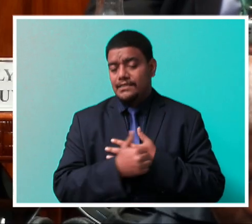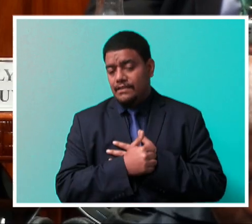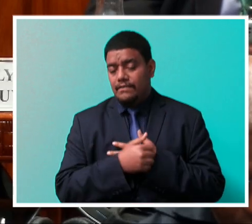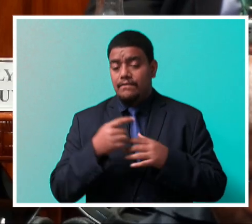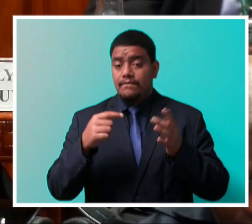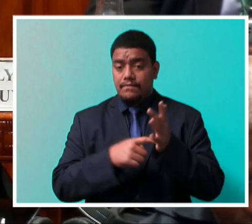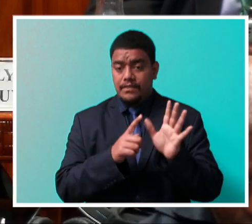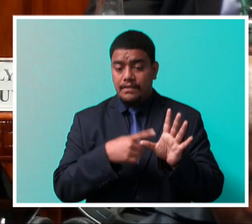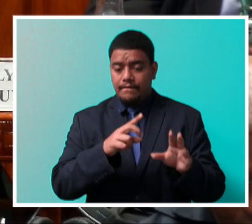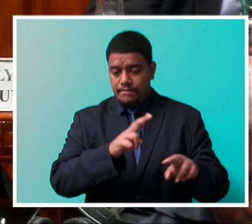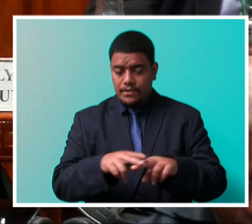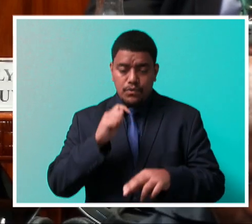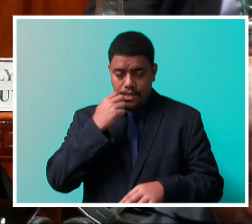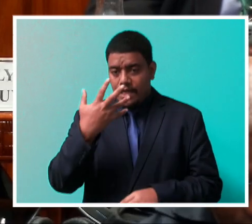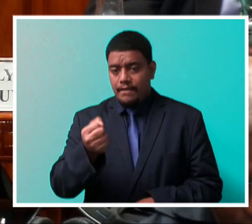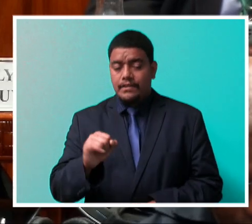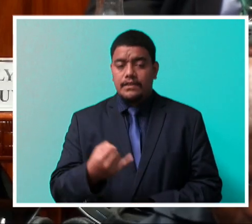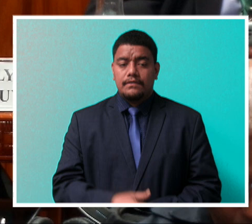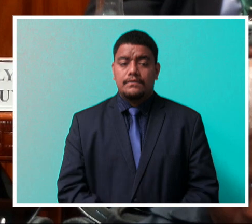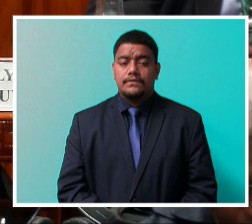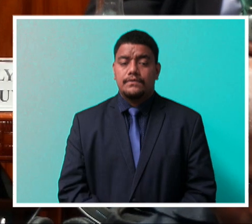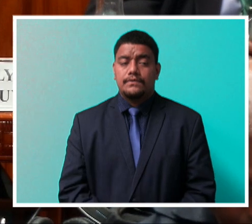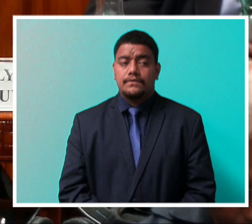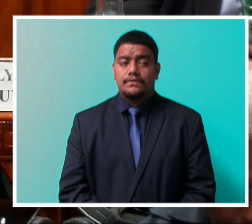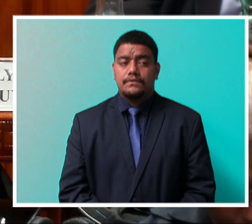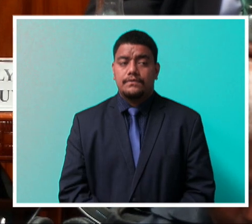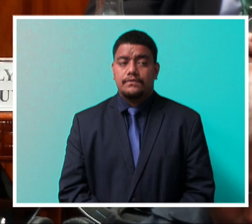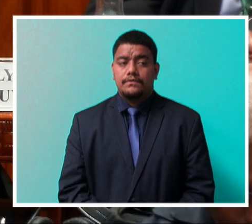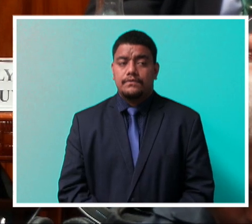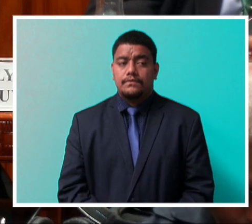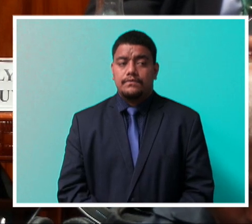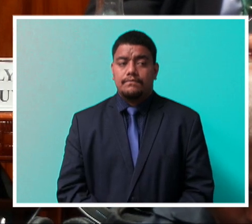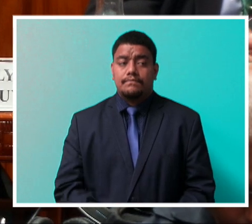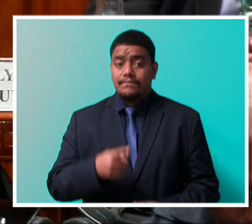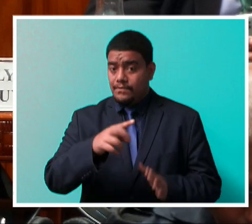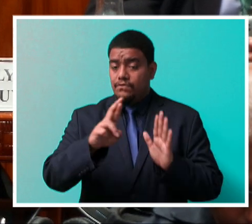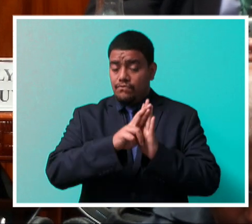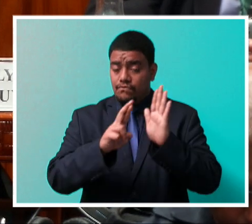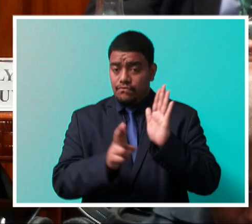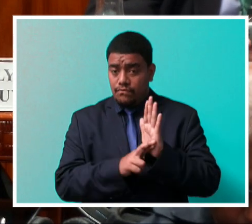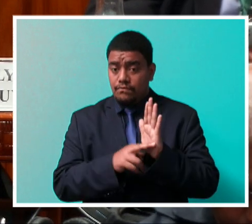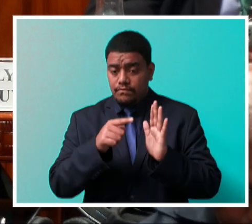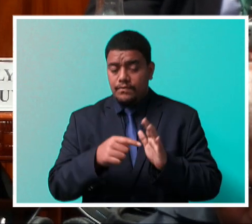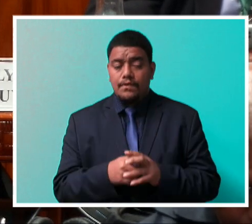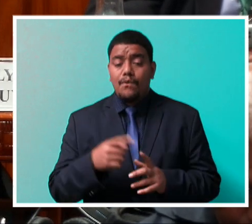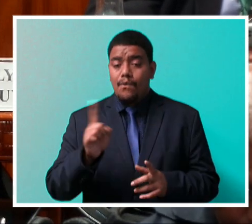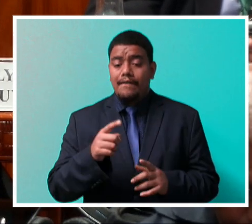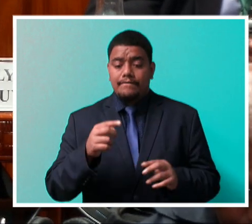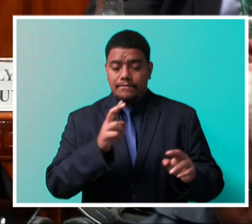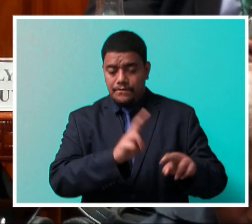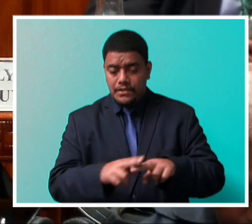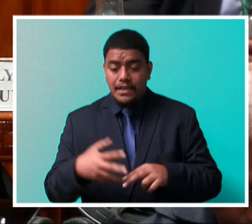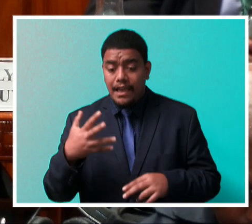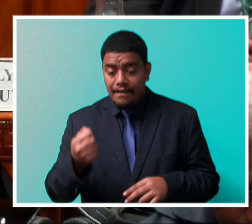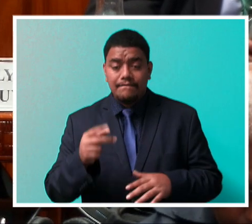and Fiji will have it. Mr. Speaker, the legislation sets the rules, but Fiji also needs a